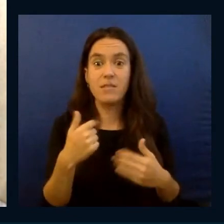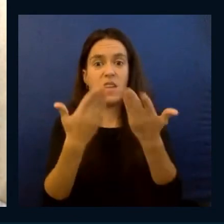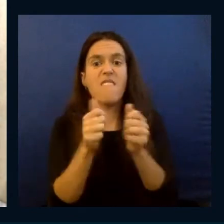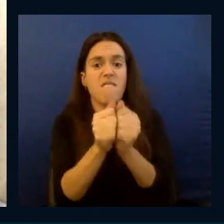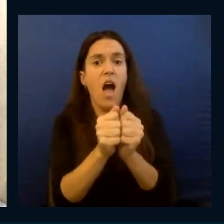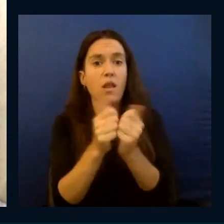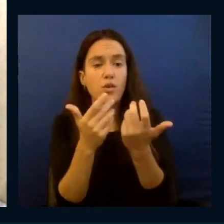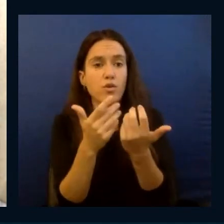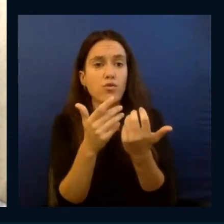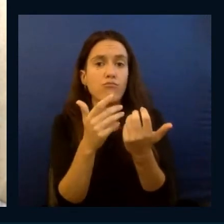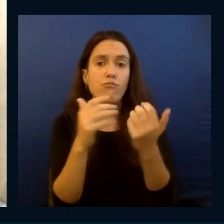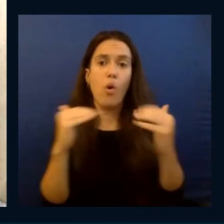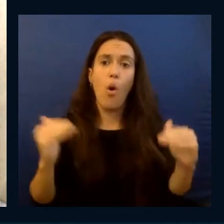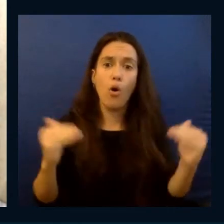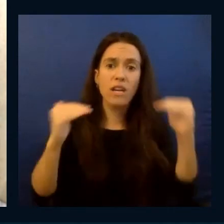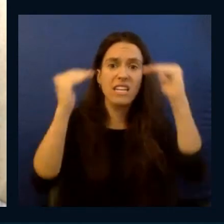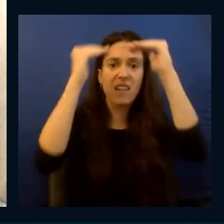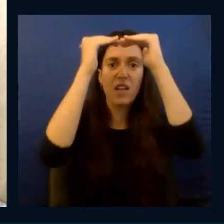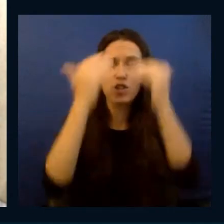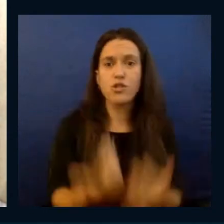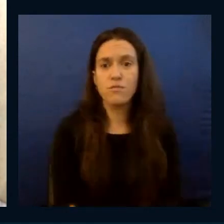end users.